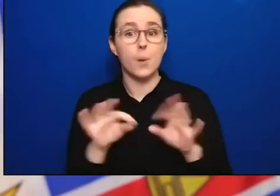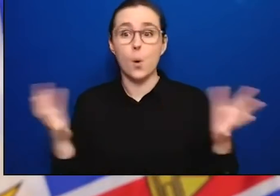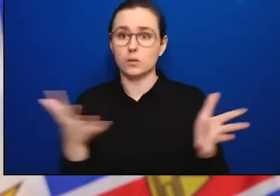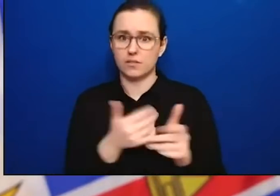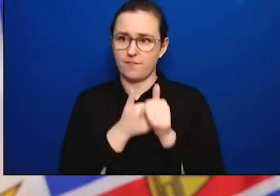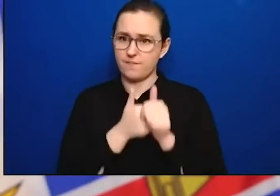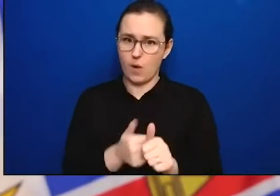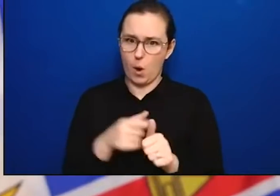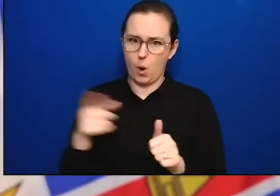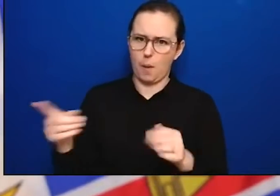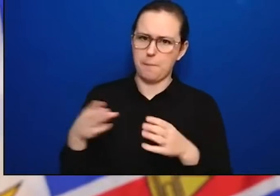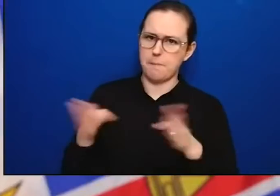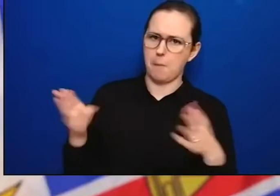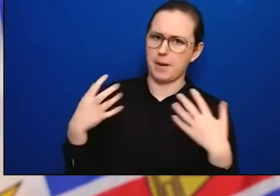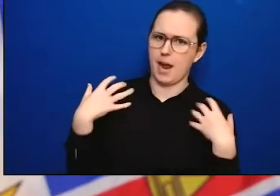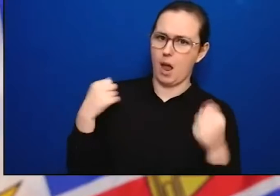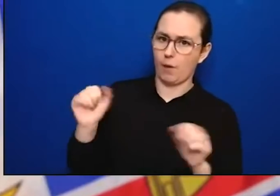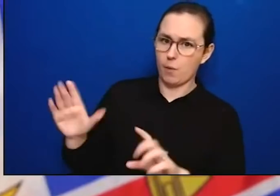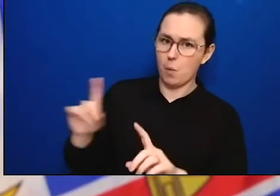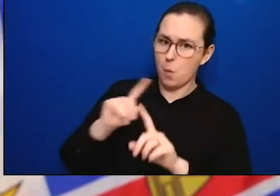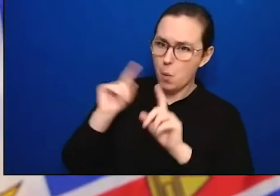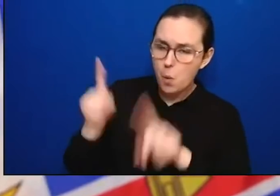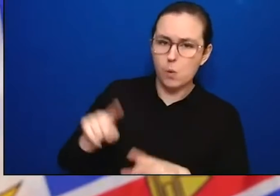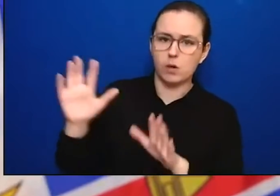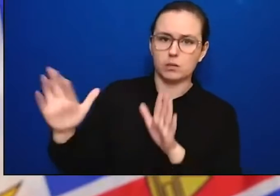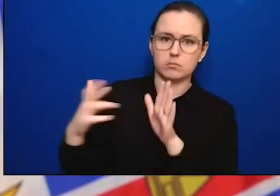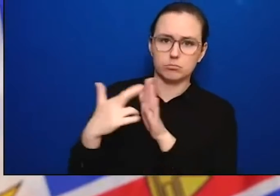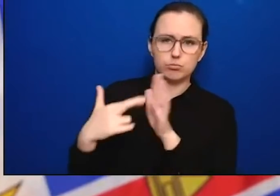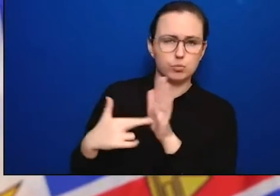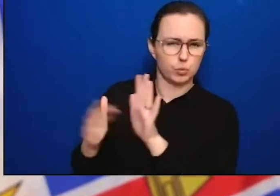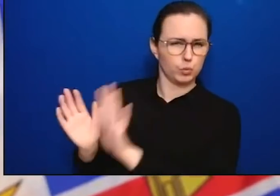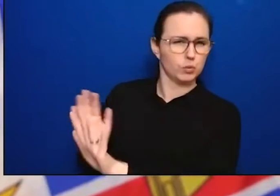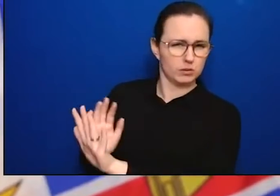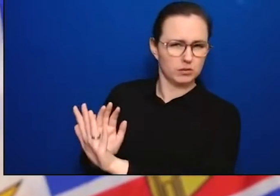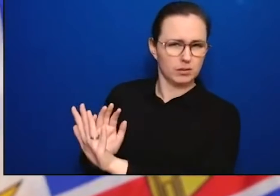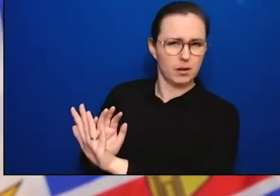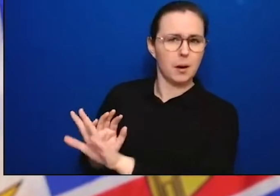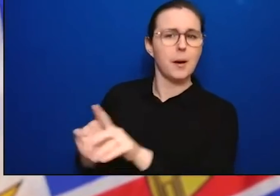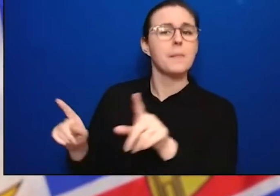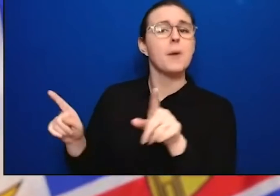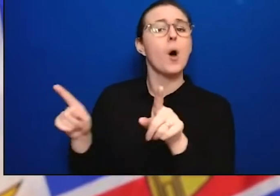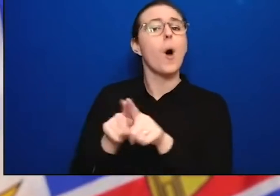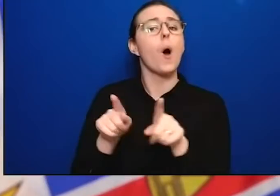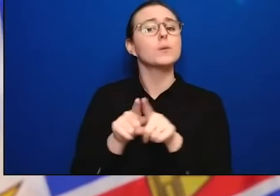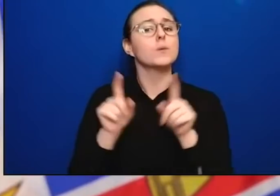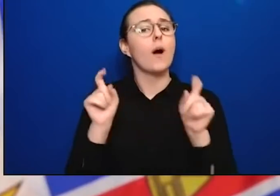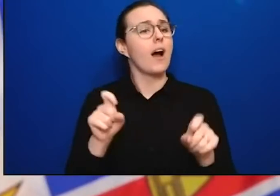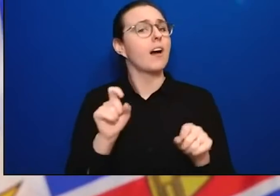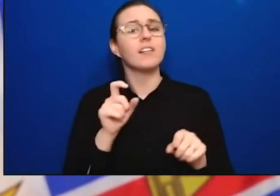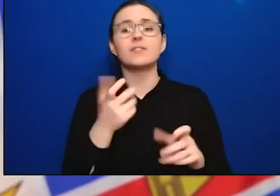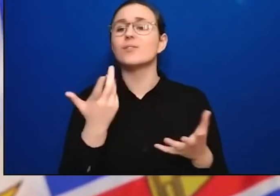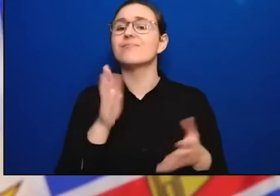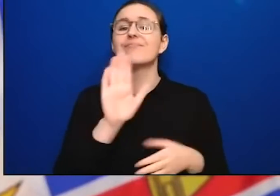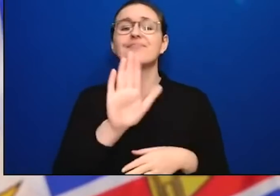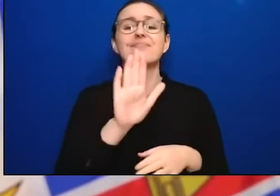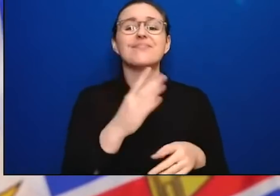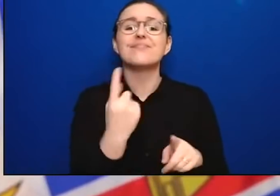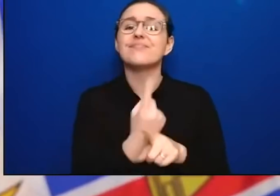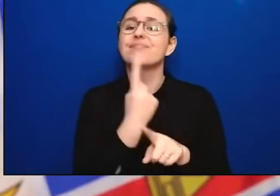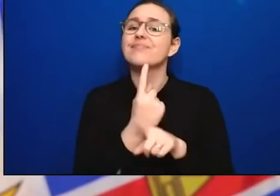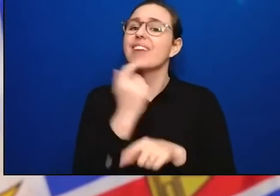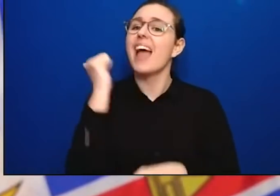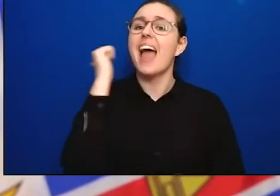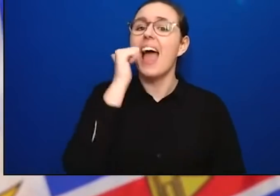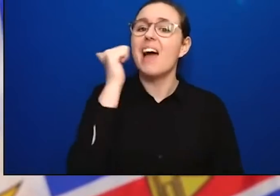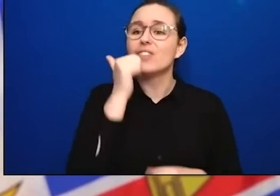they address some of the highest risk settings that we're faced with right now and those restrictions that are in place. But we